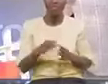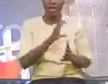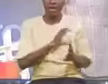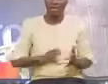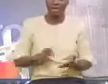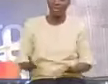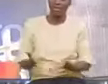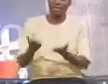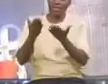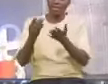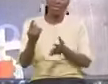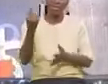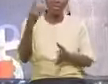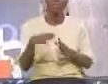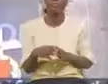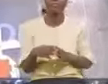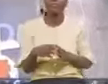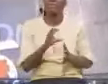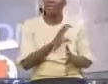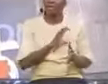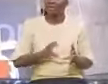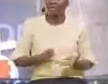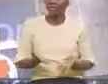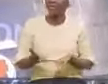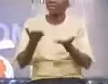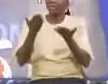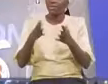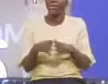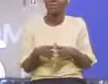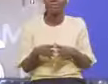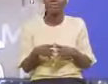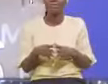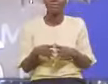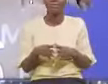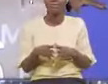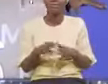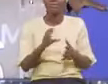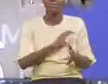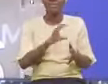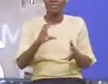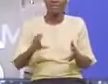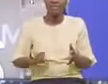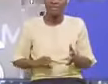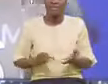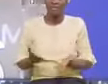up. Kristo si odoreji. Kristo si odoreji.